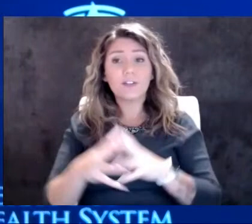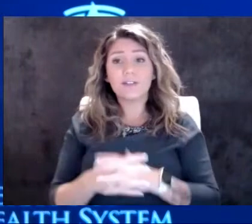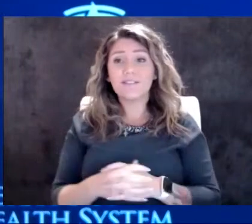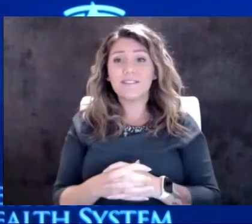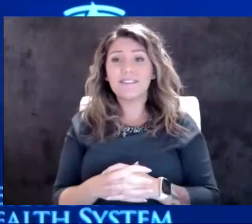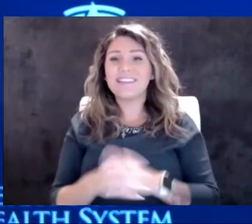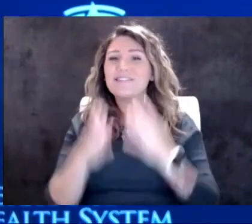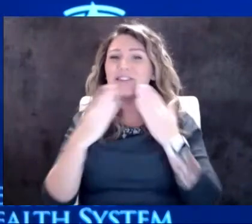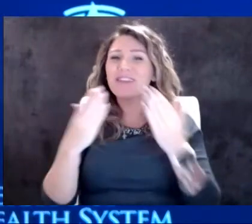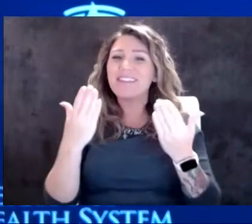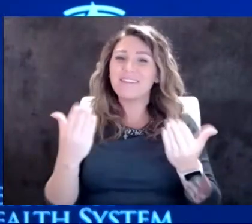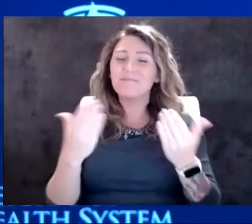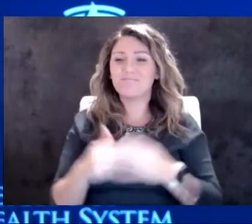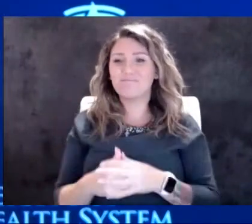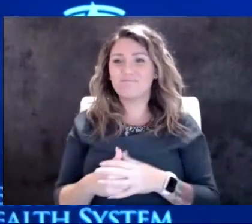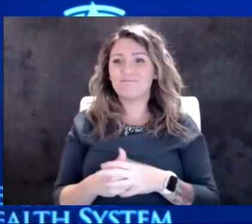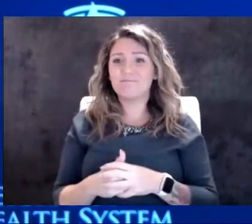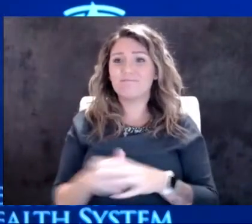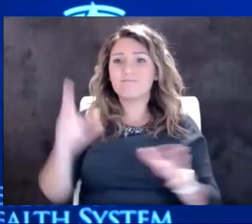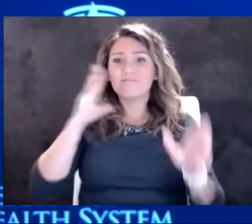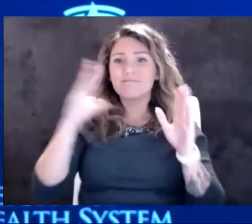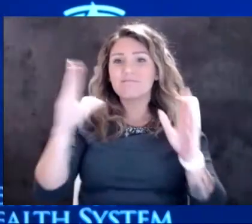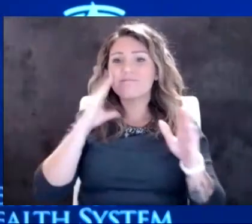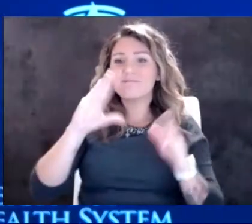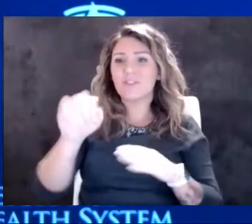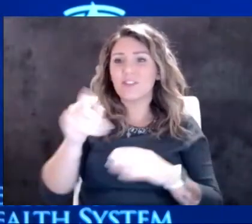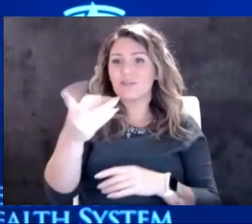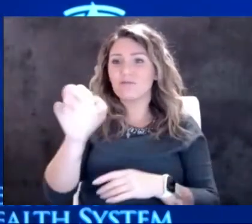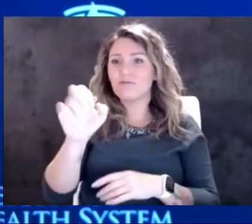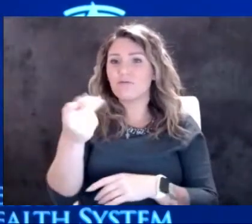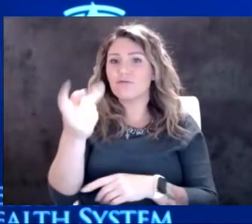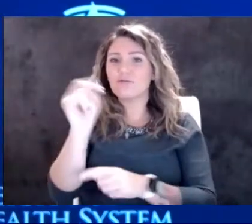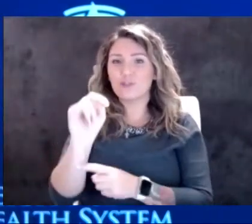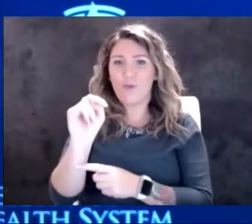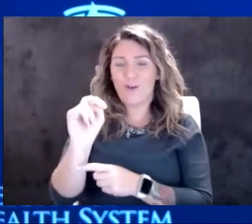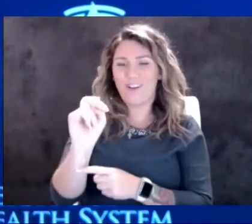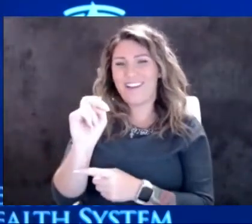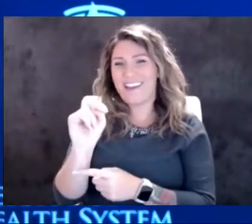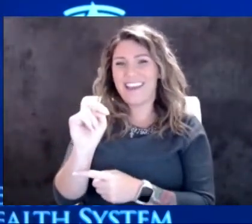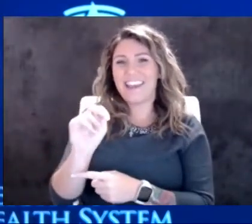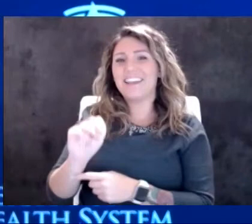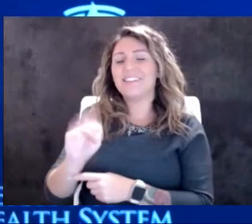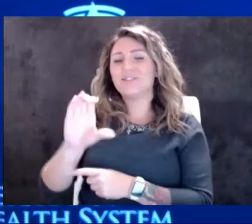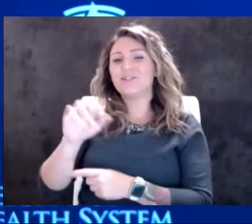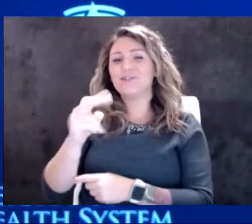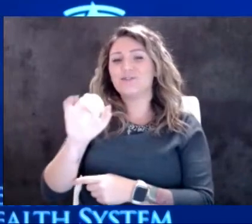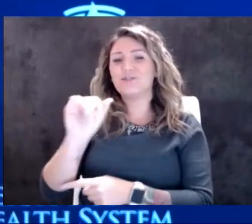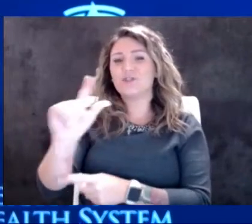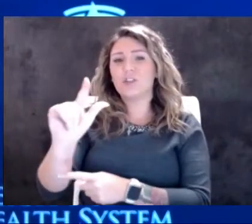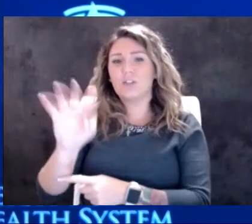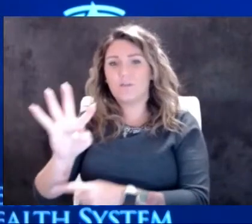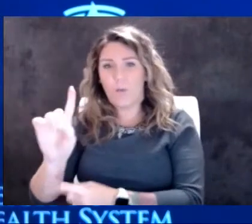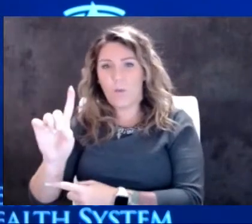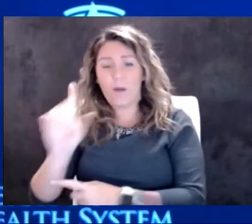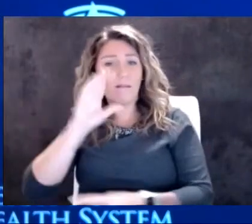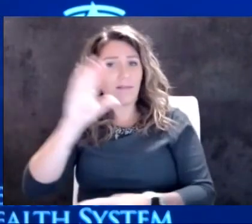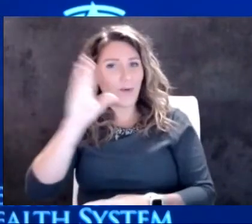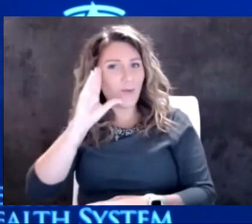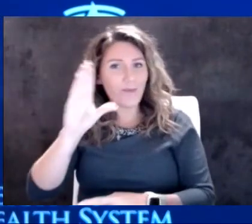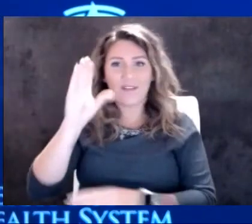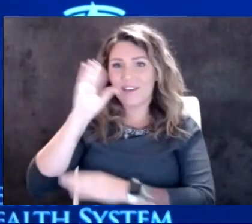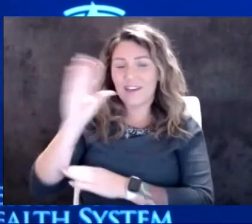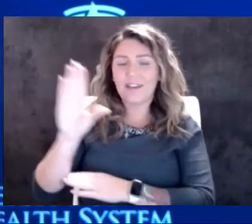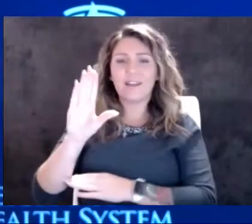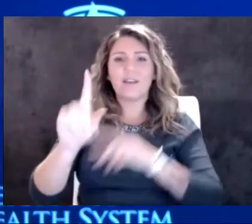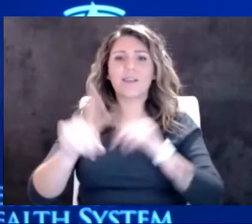Good, thank you. Hi, this is Jordan from Channel 41. Hey, Jordan. Hey, so I have a